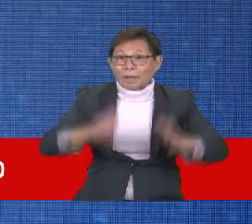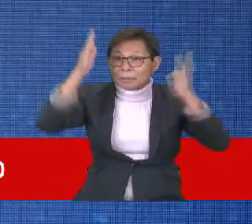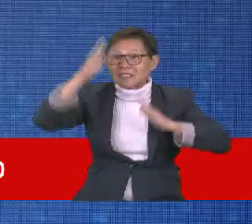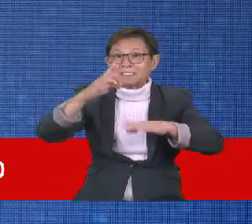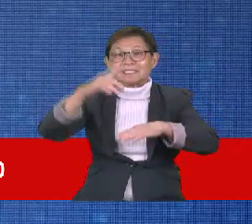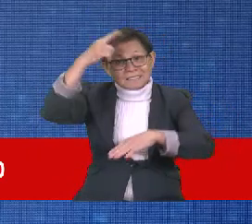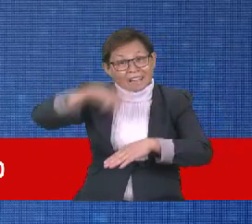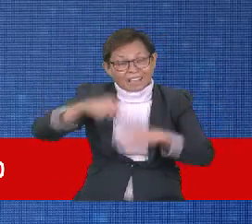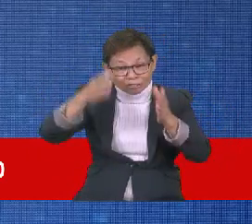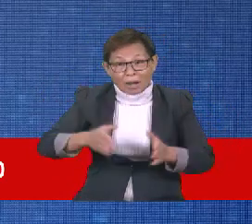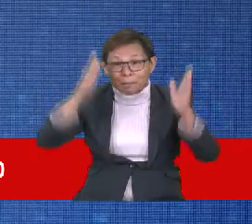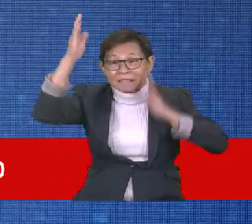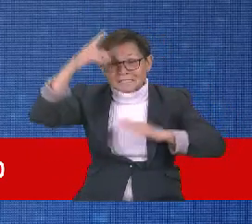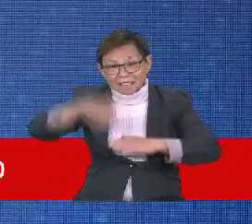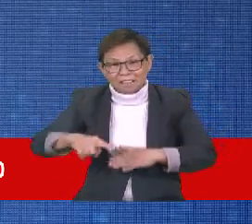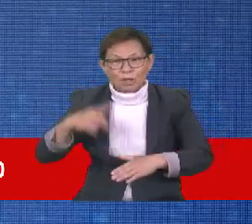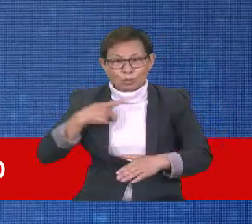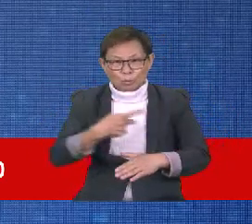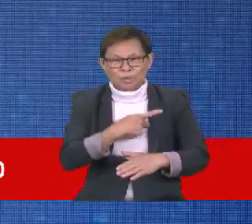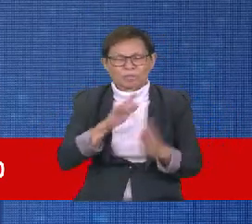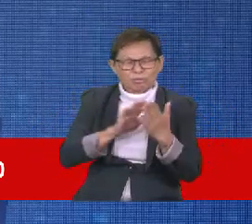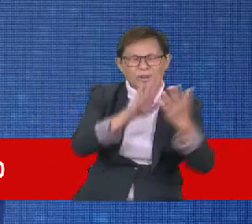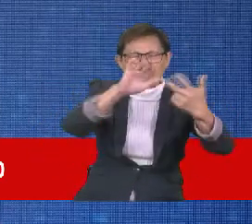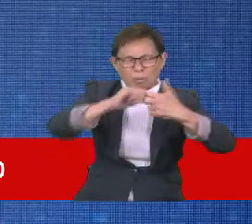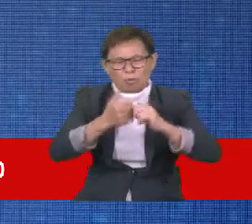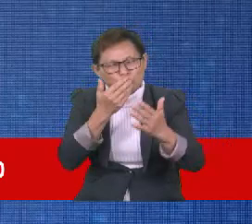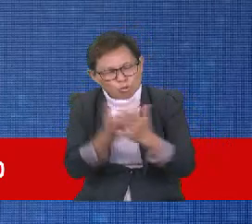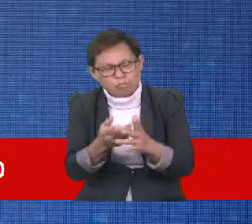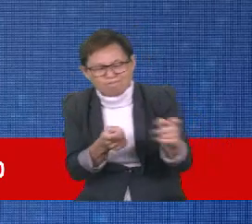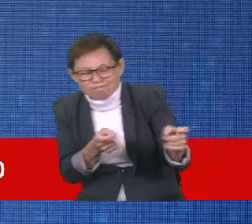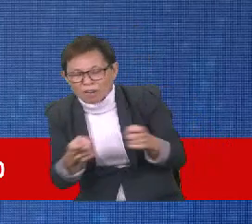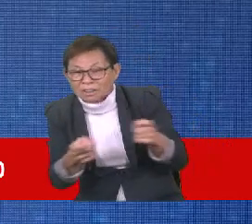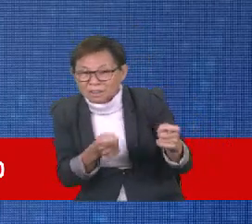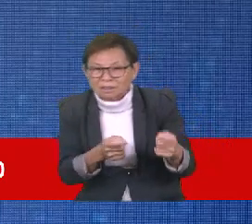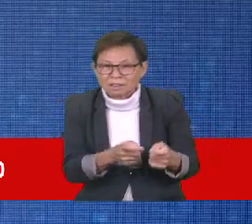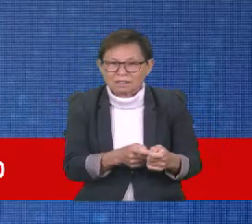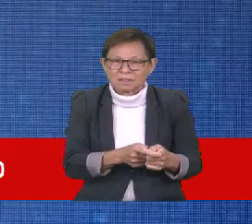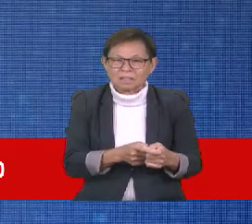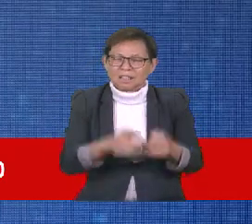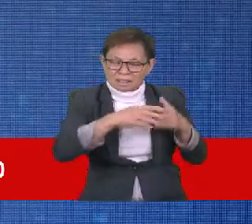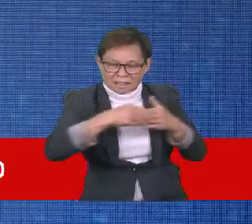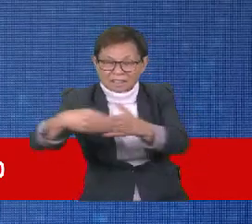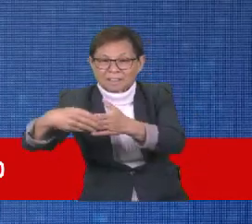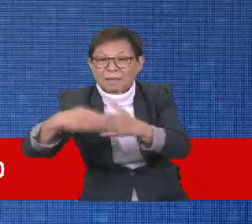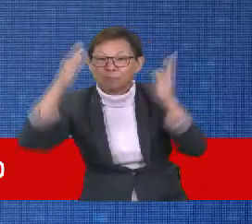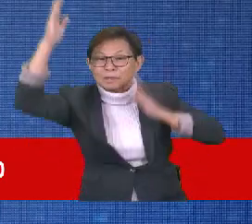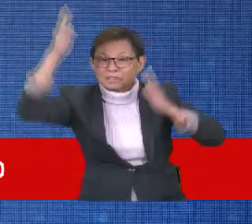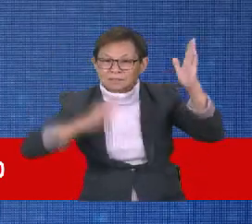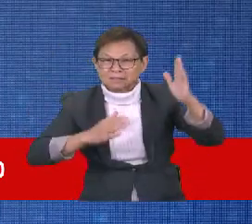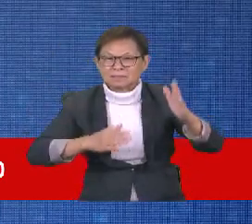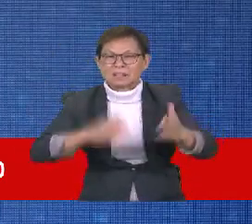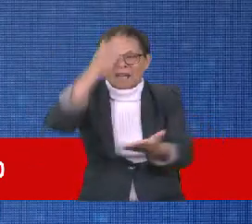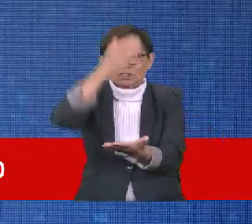Thailand, we will have to grapple with problems of good governance, ridding the country of endemic